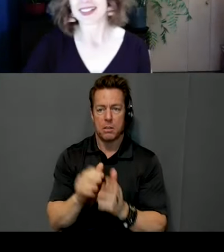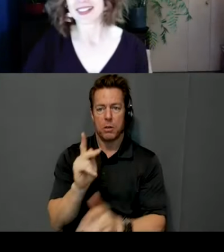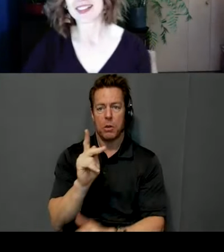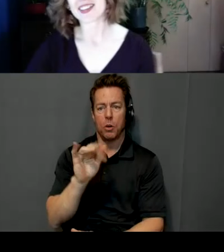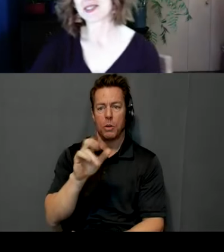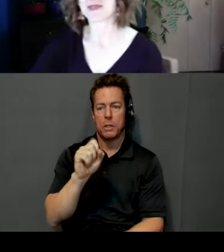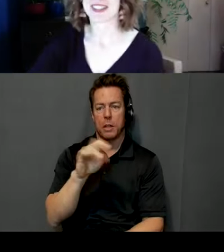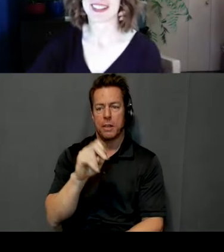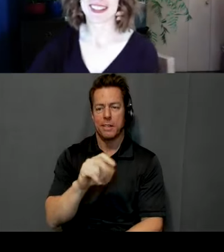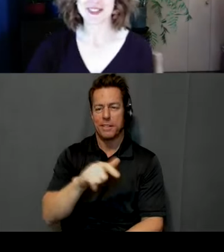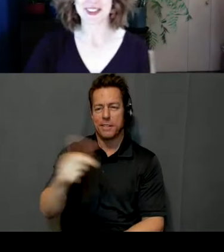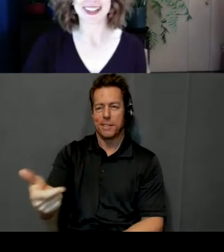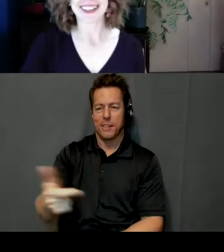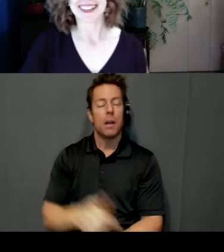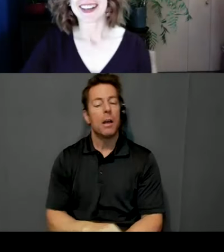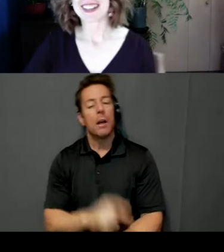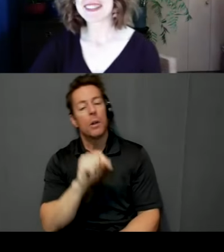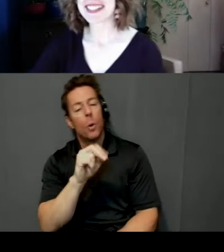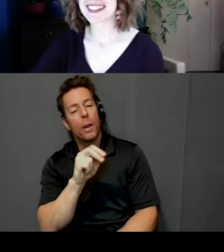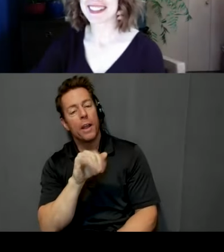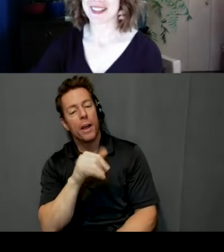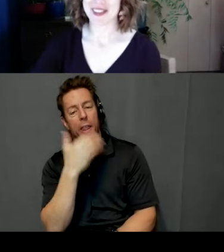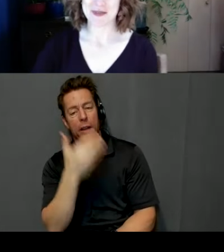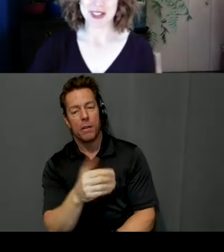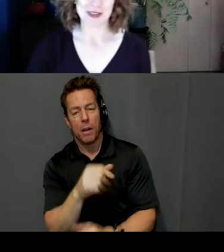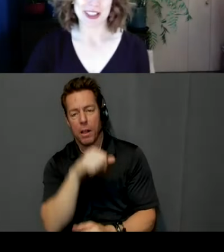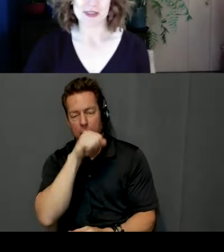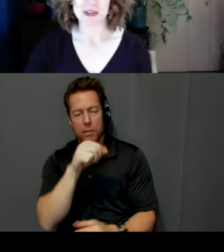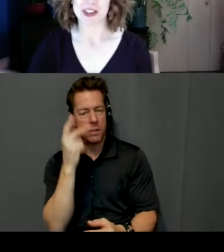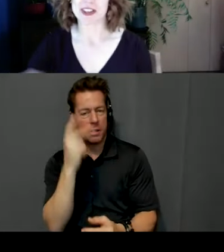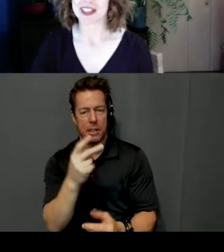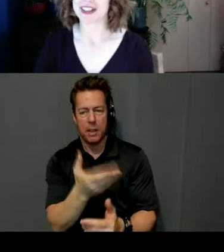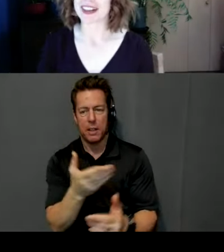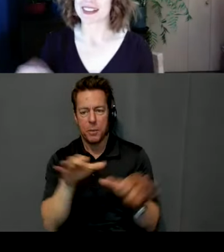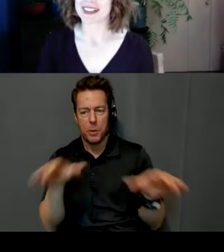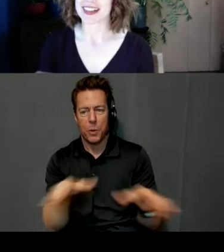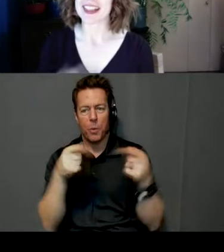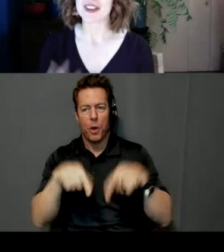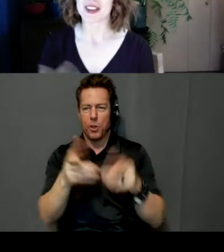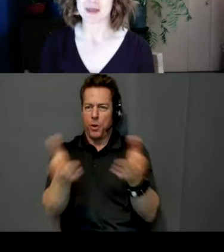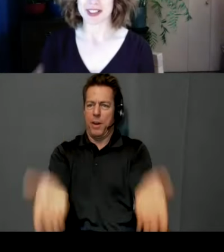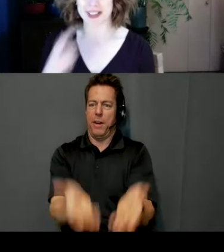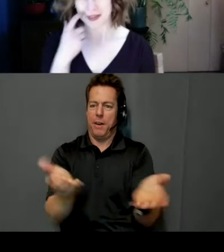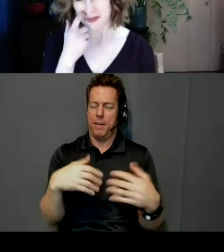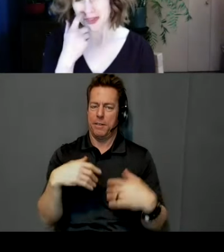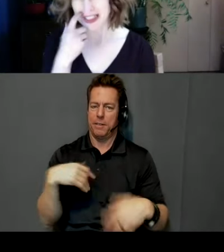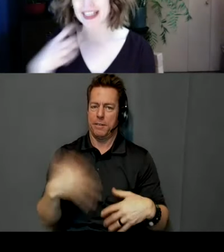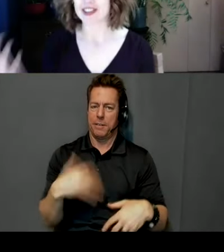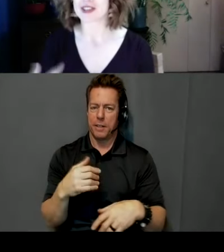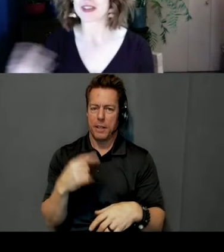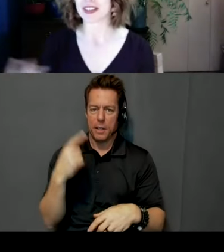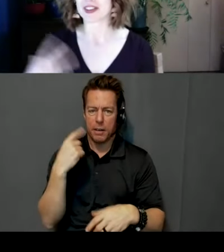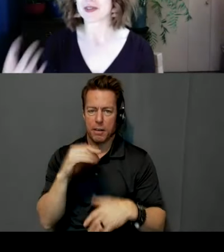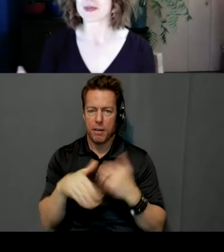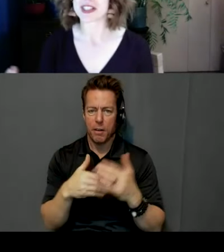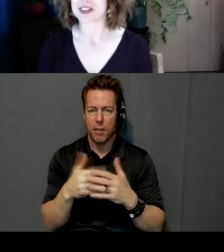Yes, thank you so much, Tania. That was great. I love seeing the stuff that you've been doing while you're here and hearing about the stuff that you've been